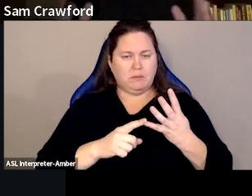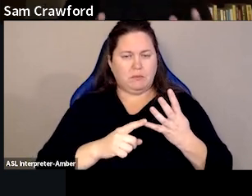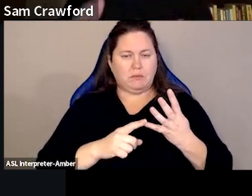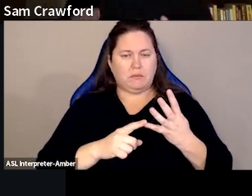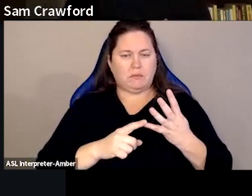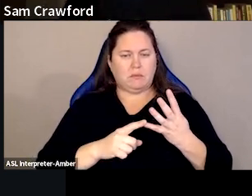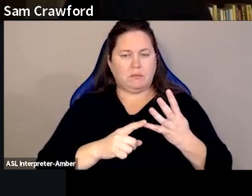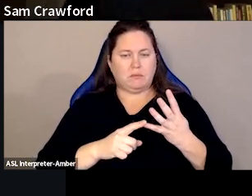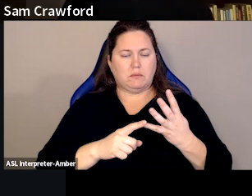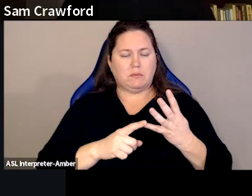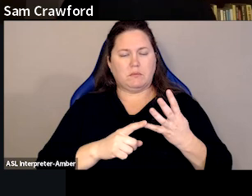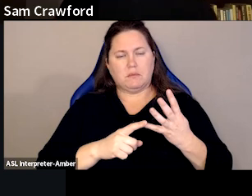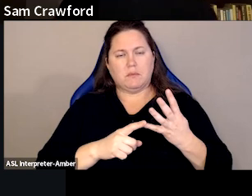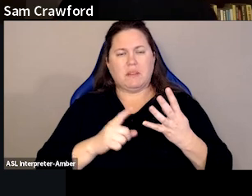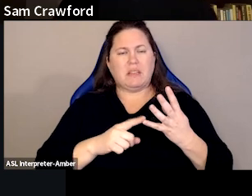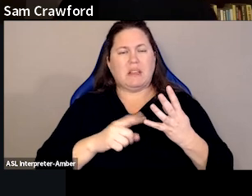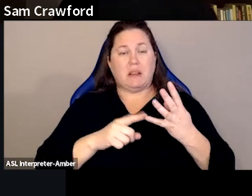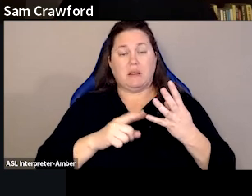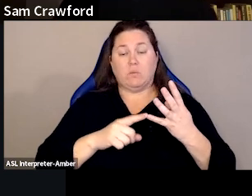to be slightly less accessible to beginners,